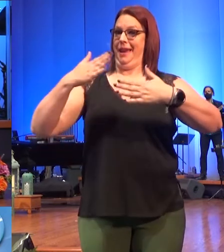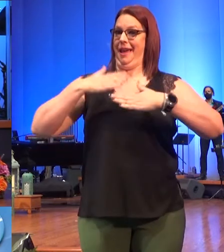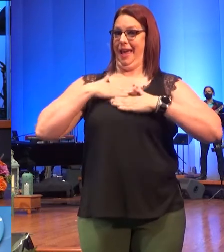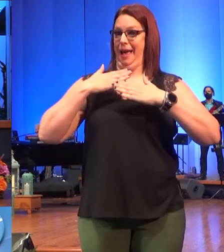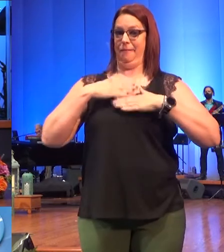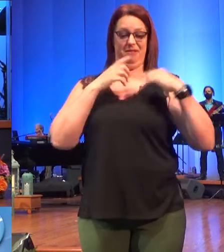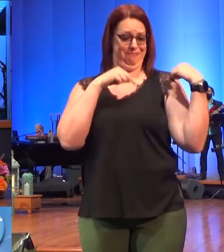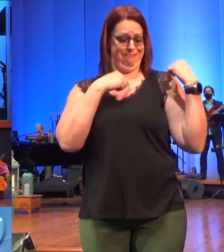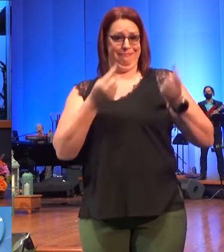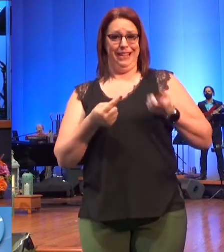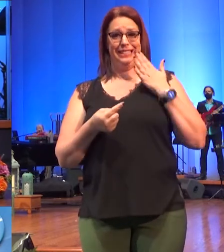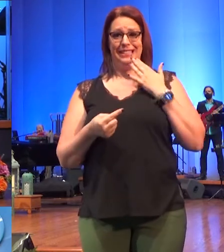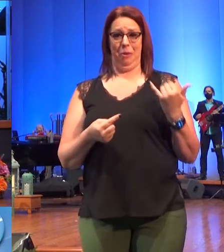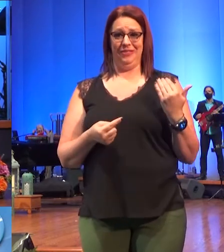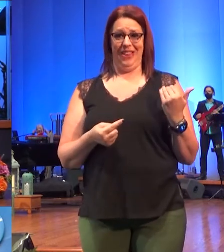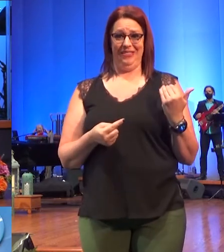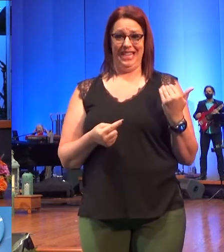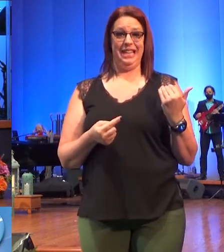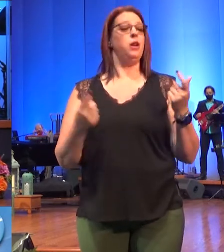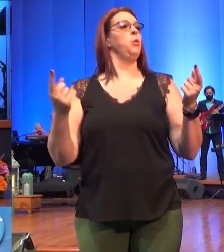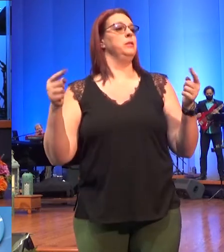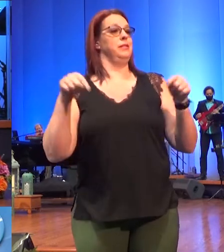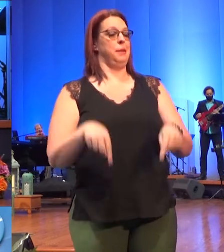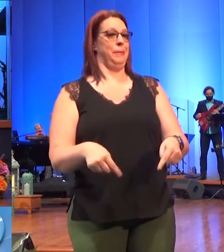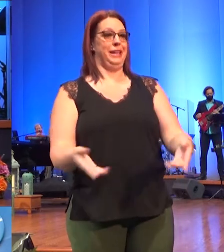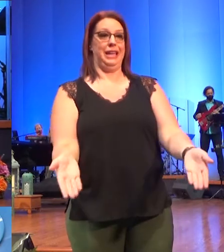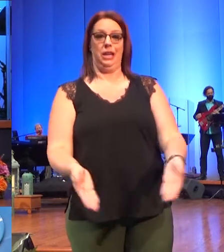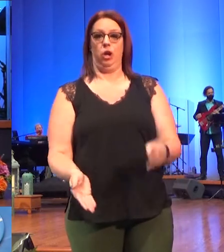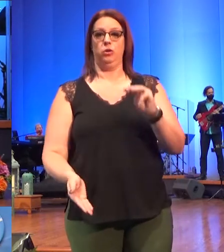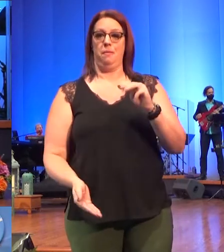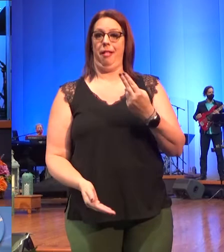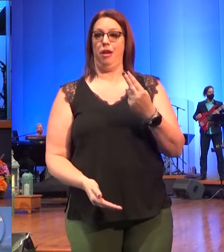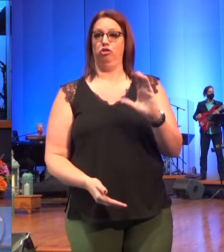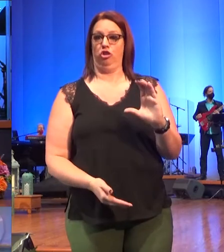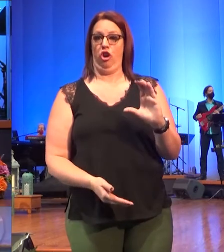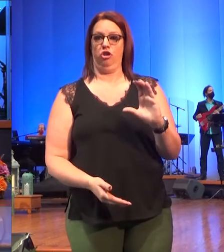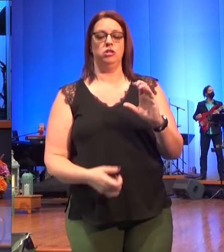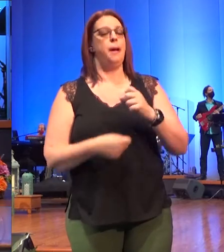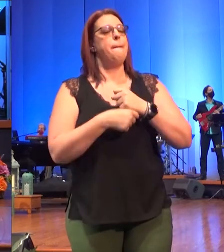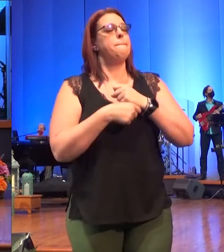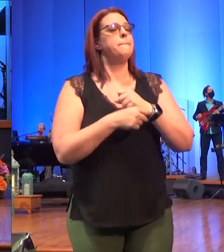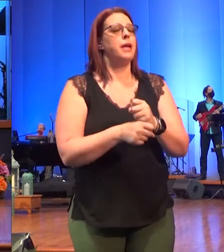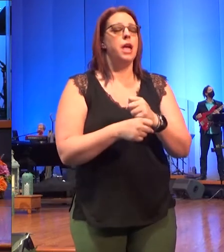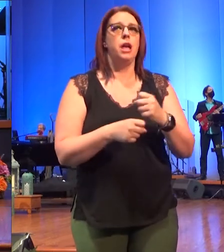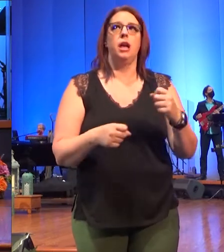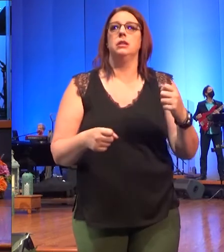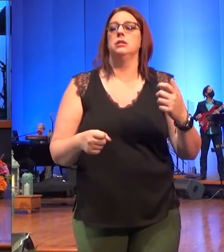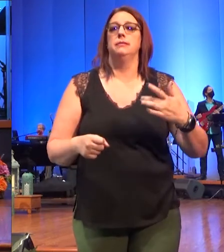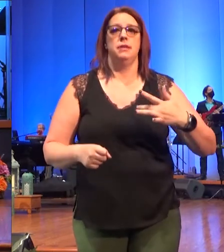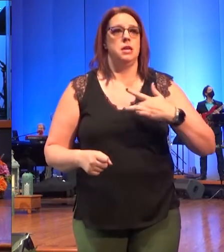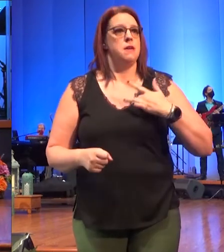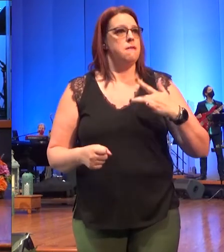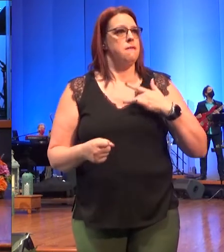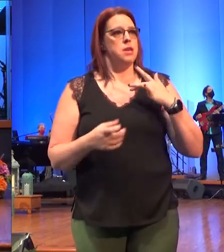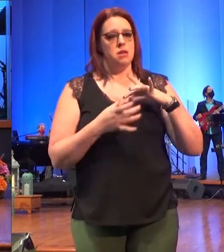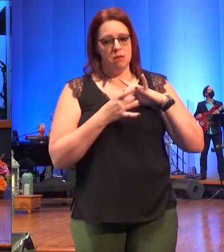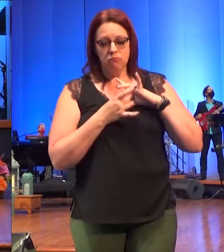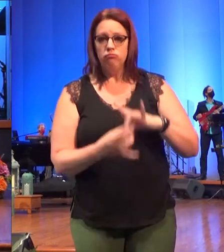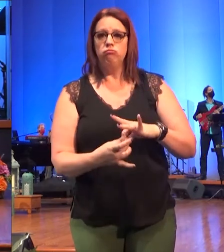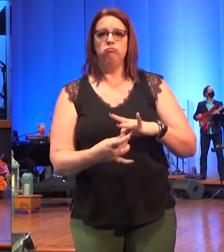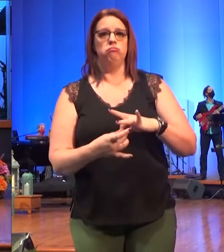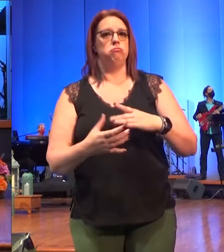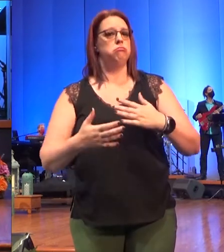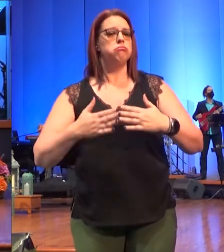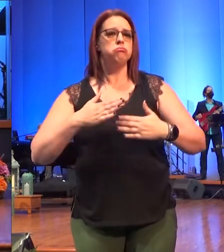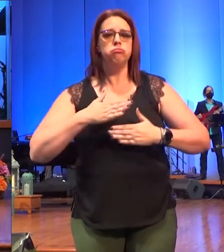I was 15 years old was coming here to Mile High Church. Makes me happier, feeling more connected. And I think one of